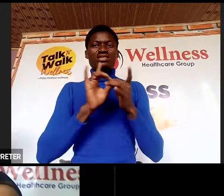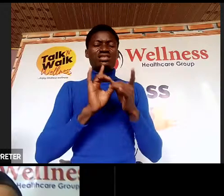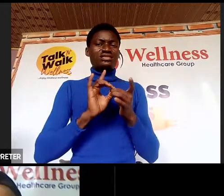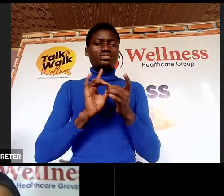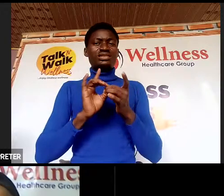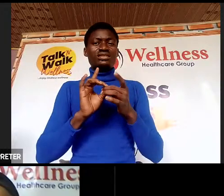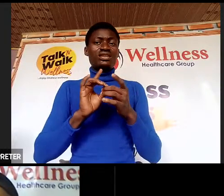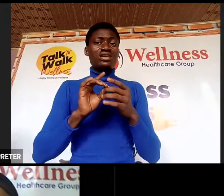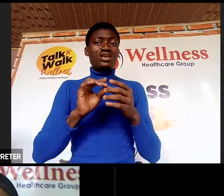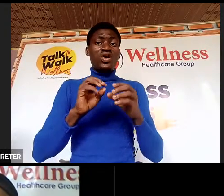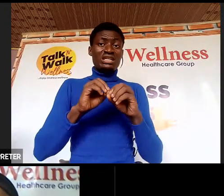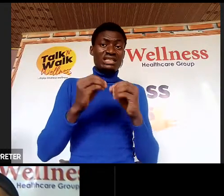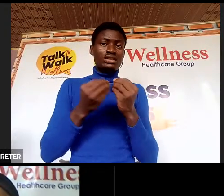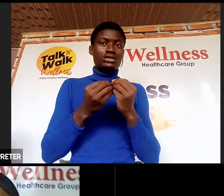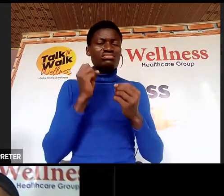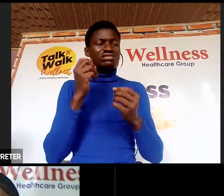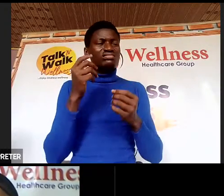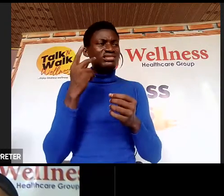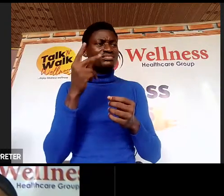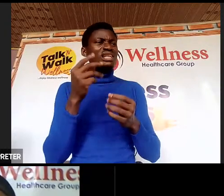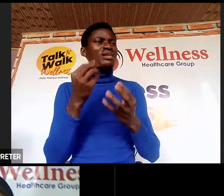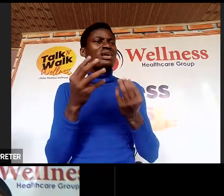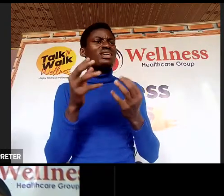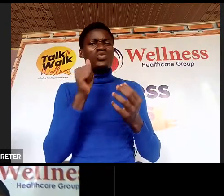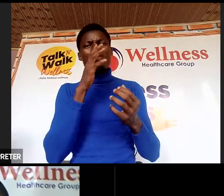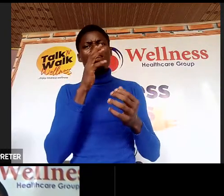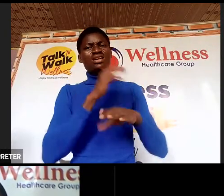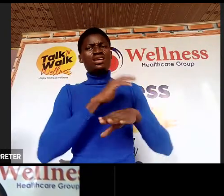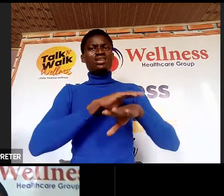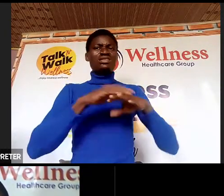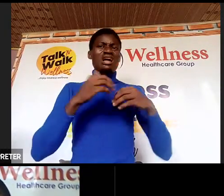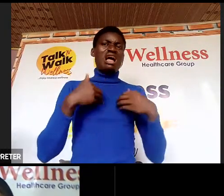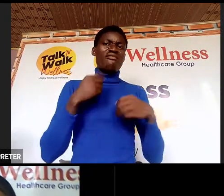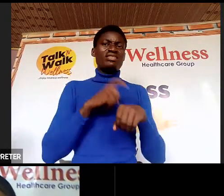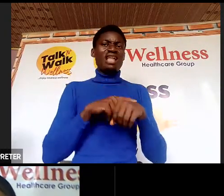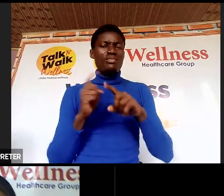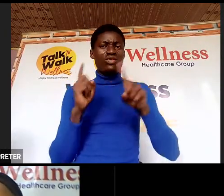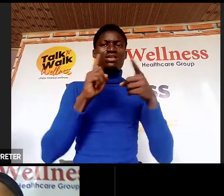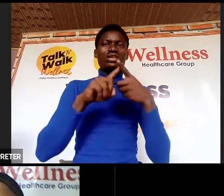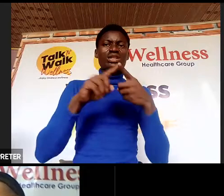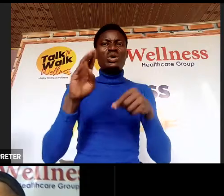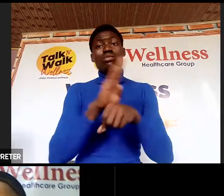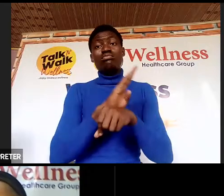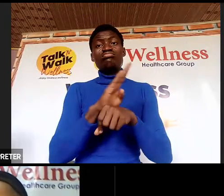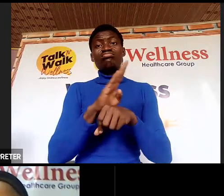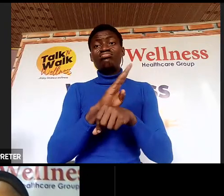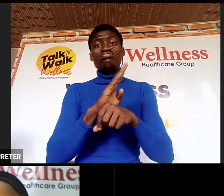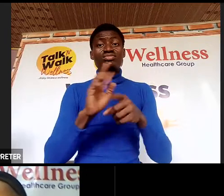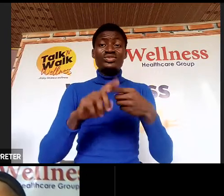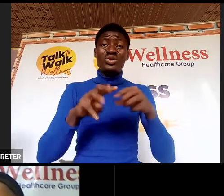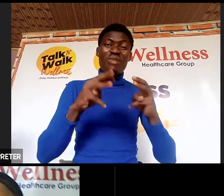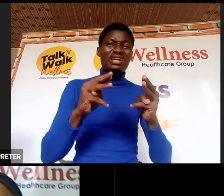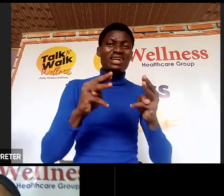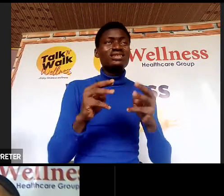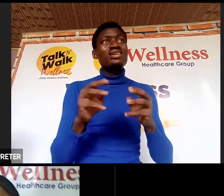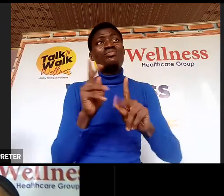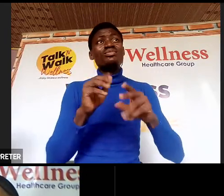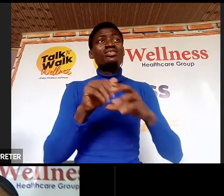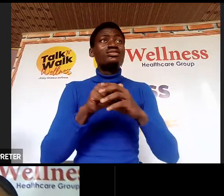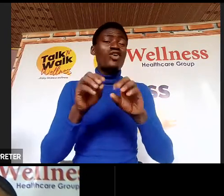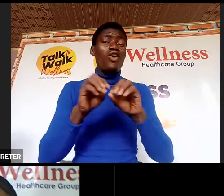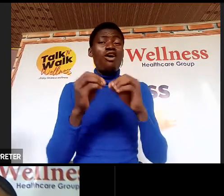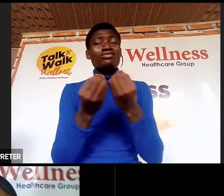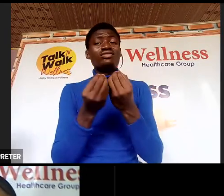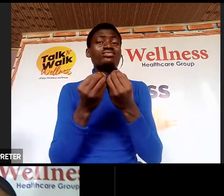a business. I think she called herself Iyaloja, and I'm sure you've heard of people like that. So she goes to market for these busy